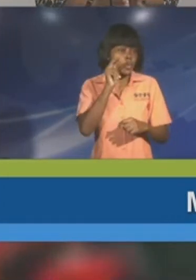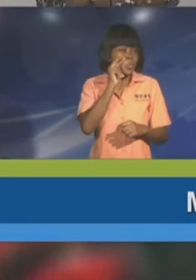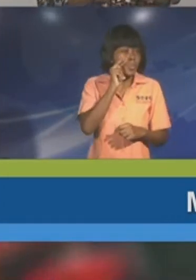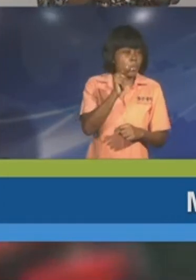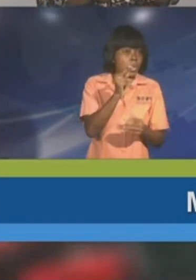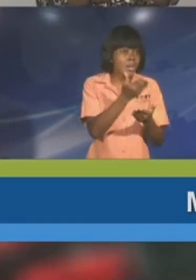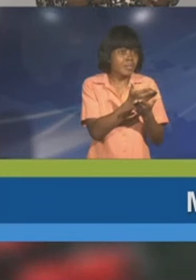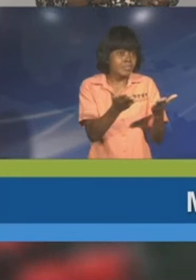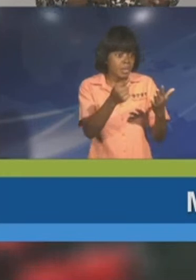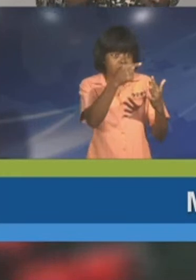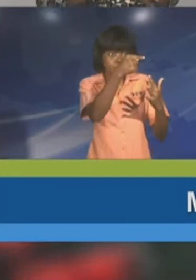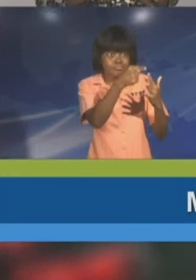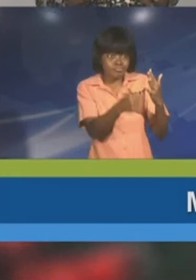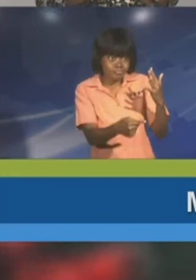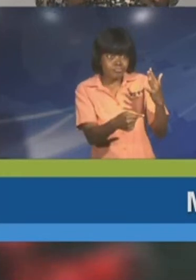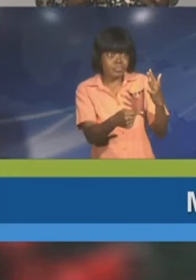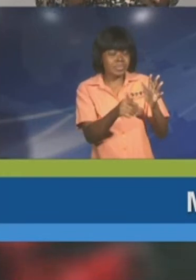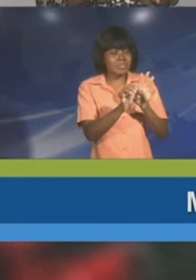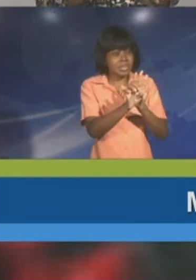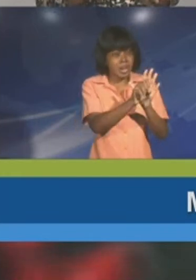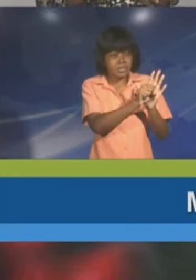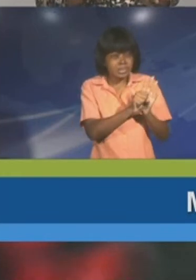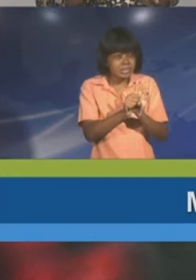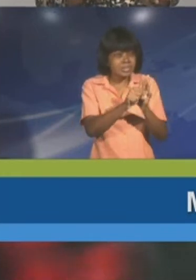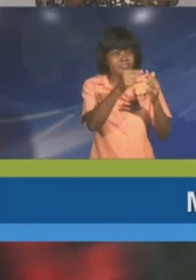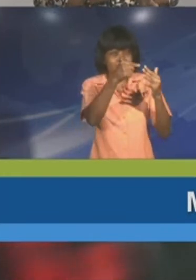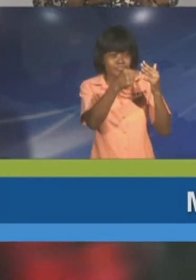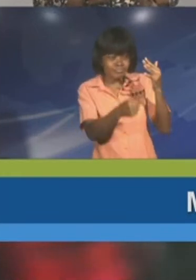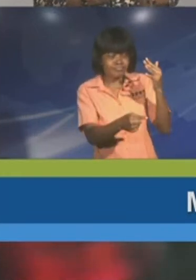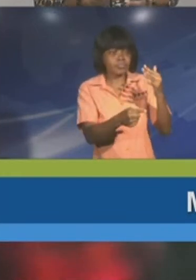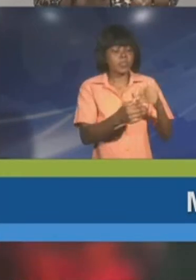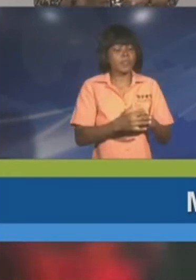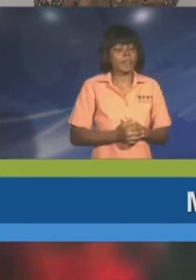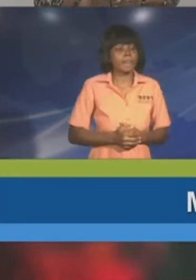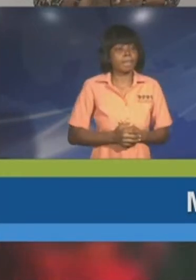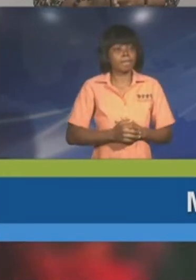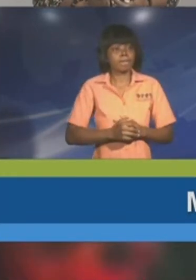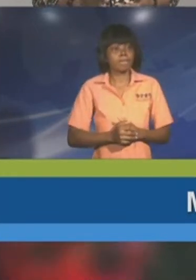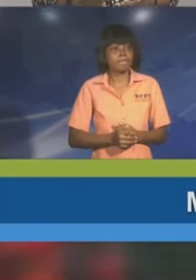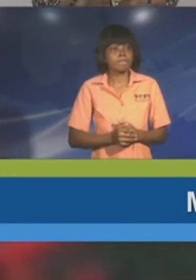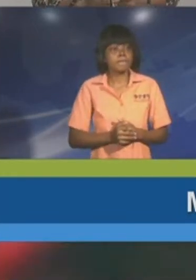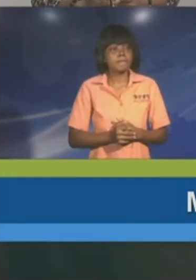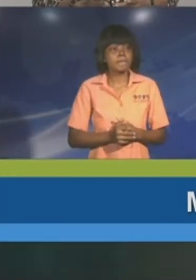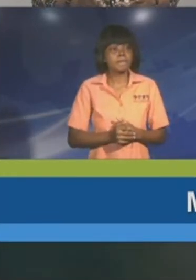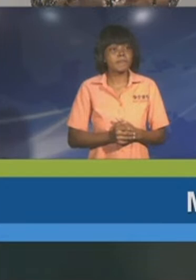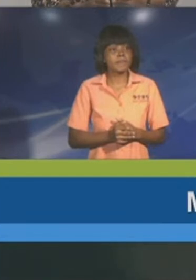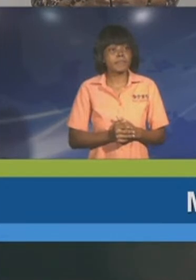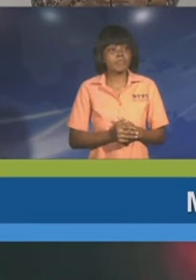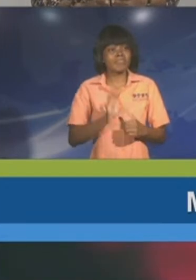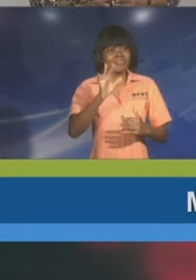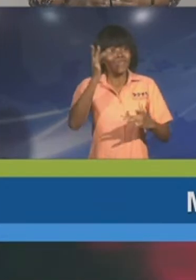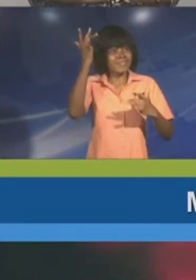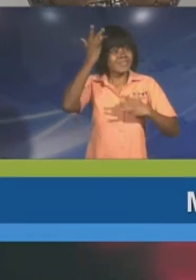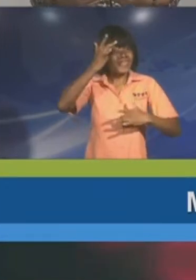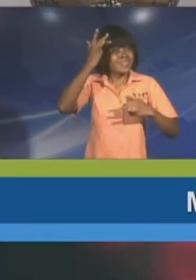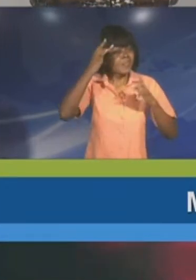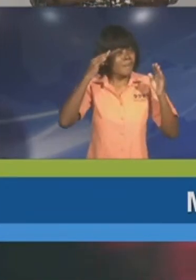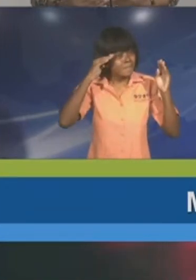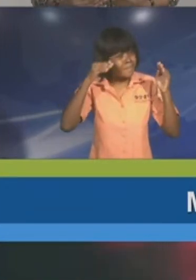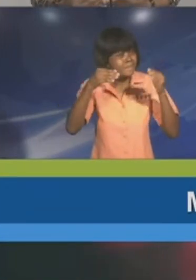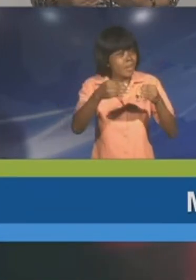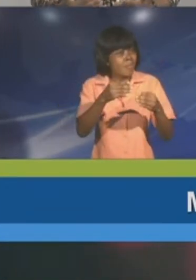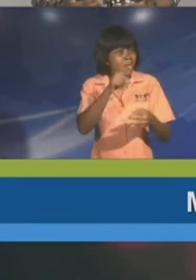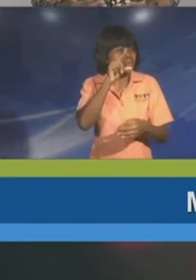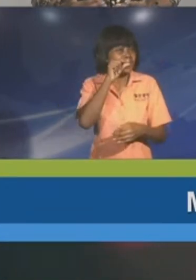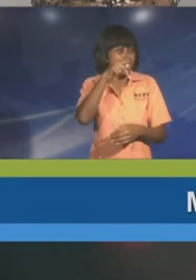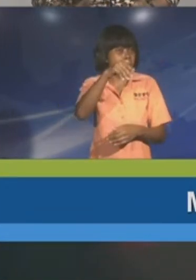so far. We're looking at more of chickenpox, hand, foot, and mouth viruses, fever. We're looking at